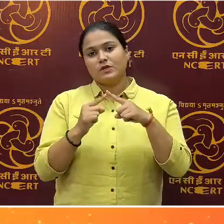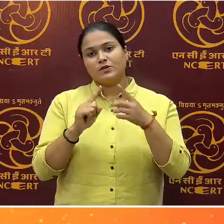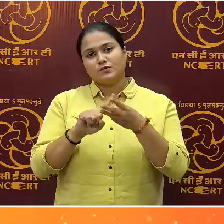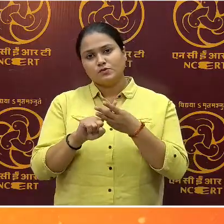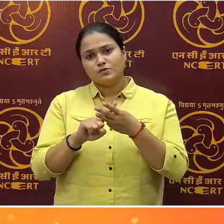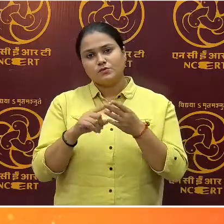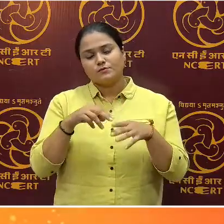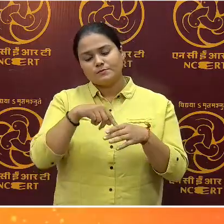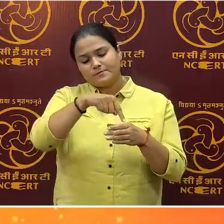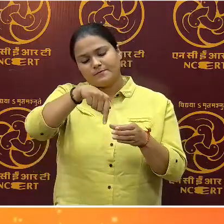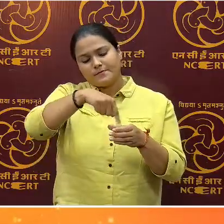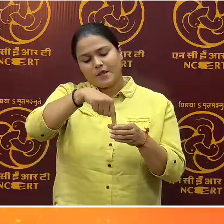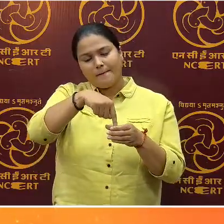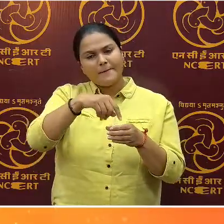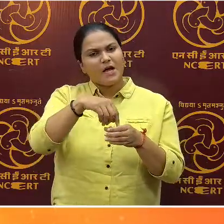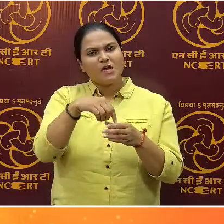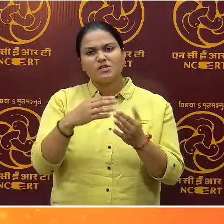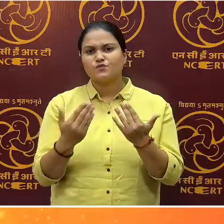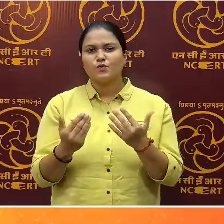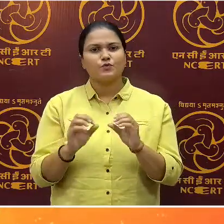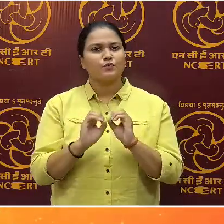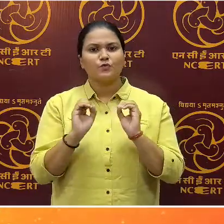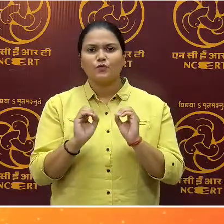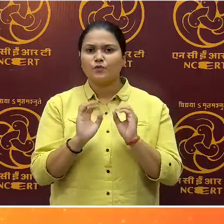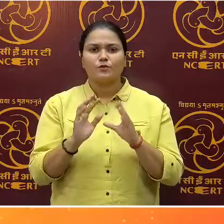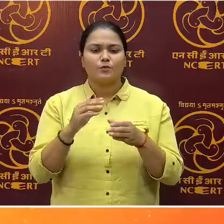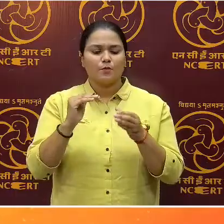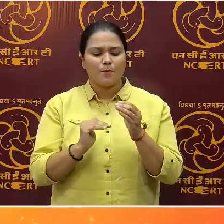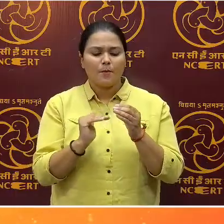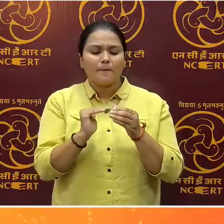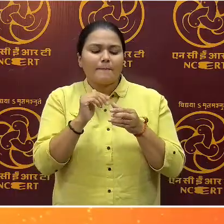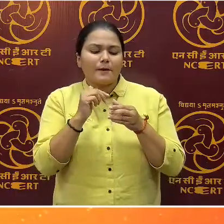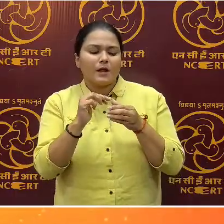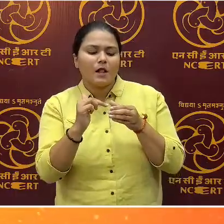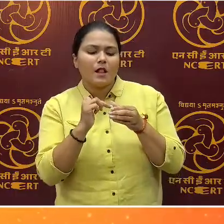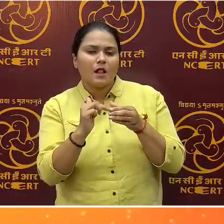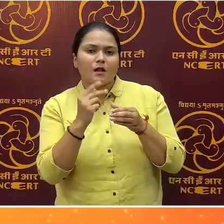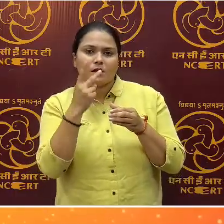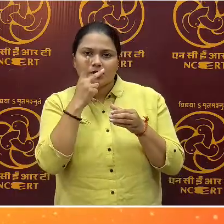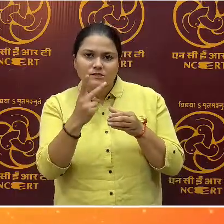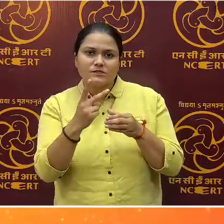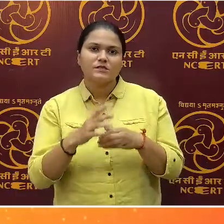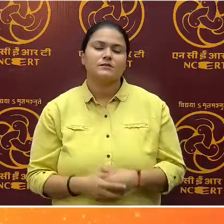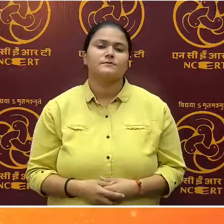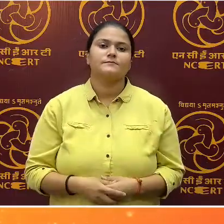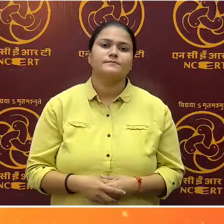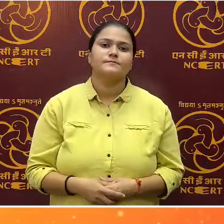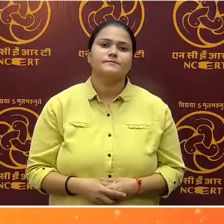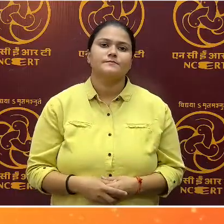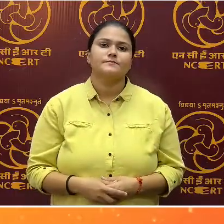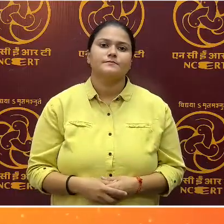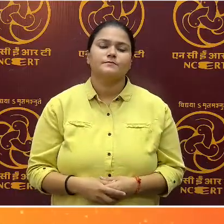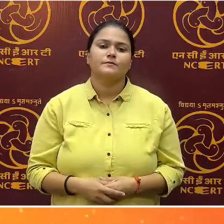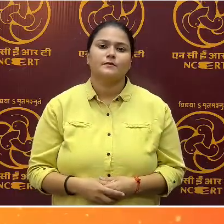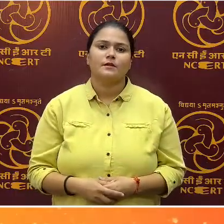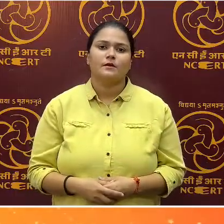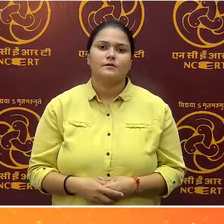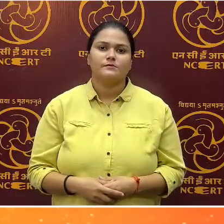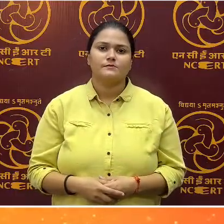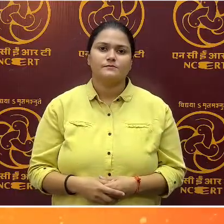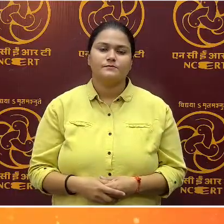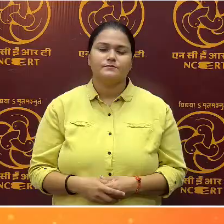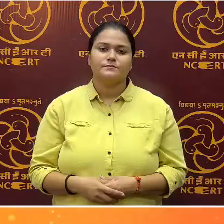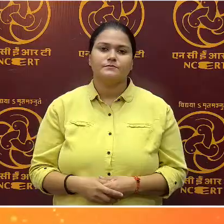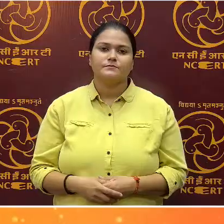are present in the water. That's the reason why the solution has become saturated solution,